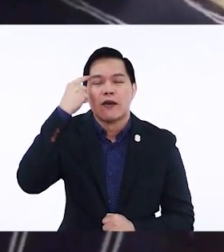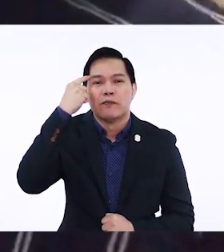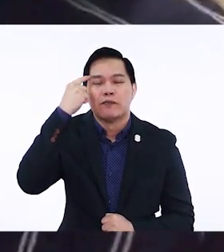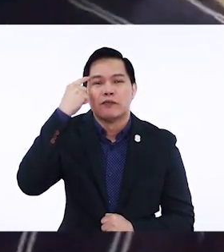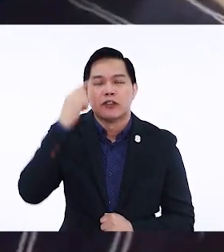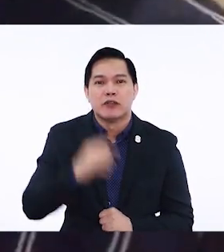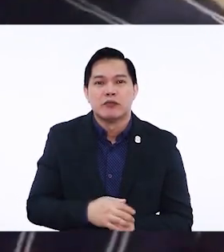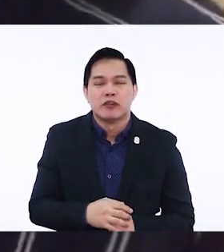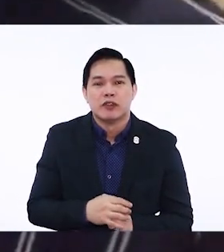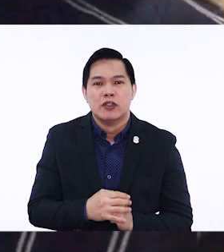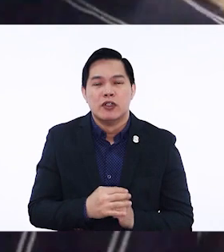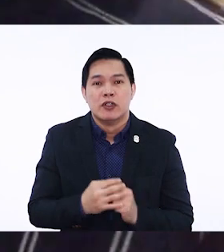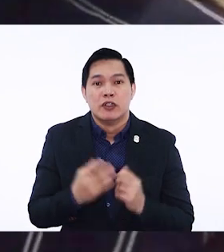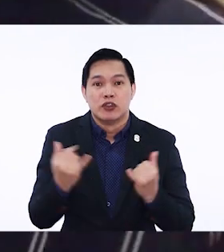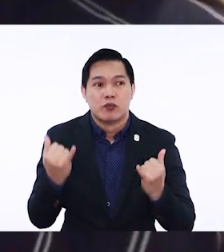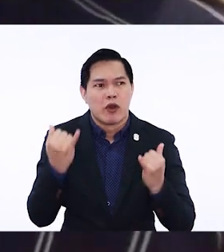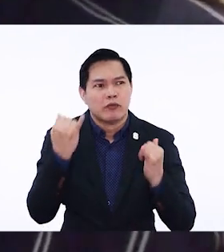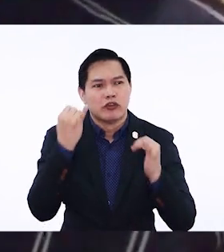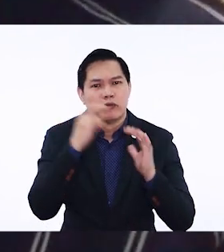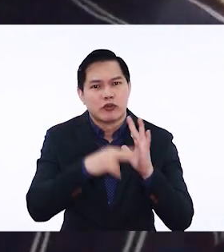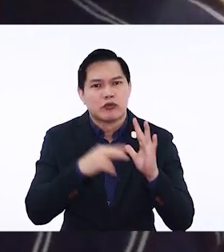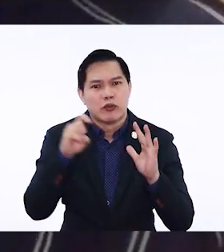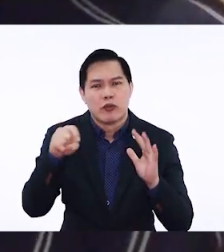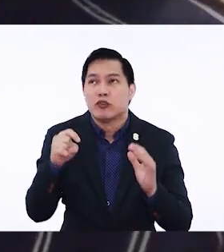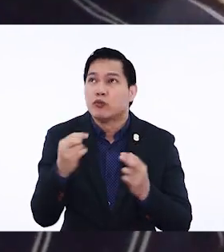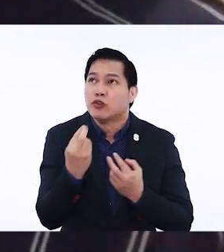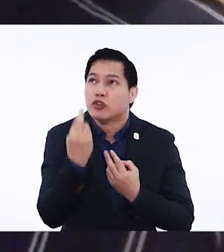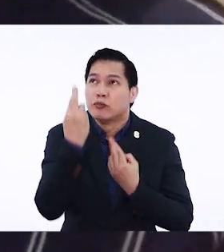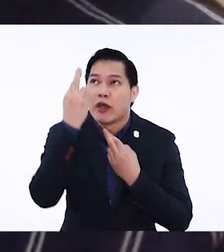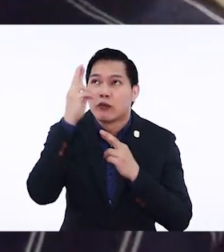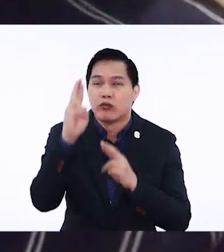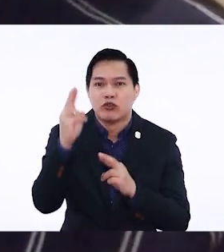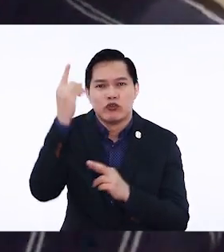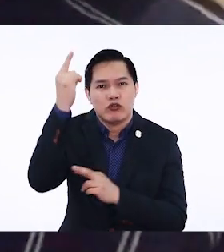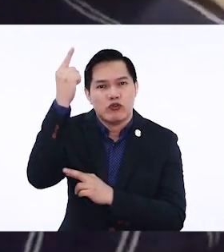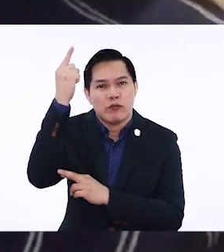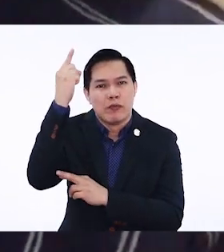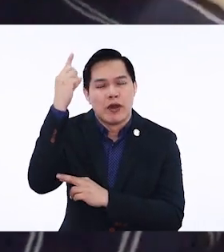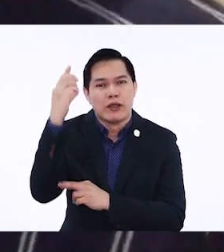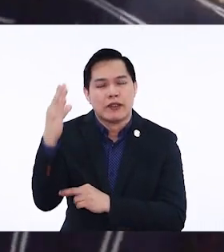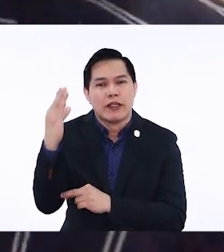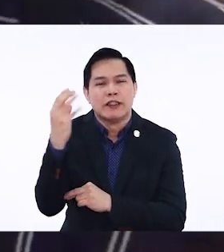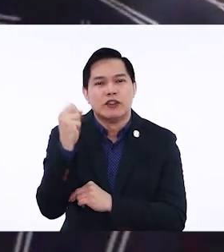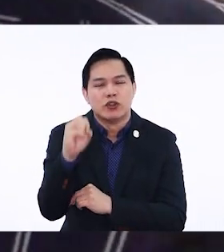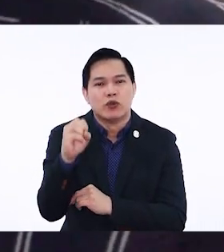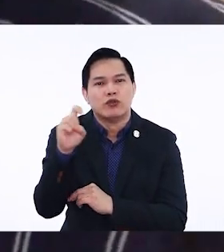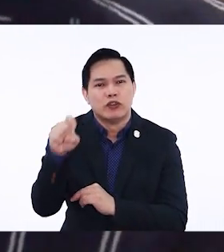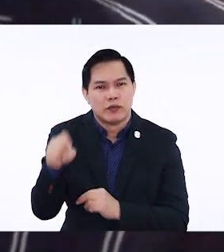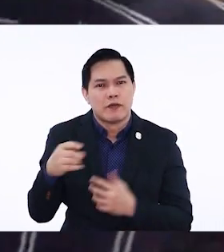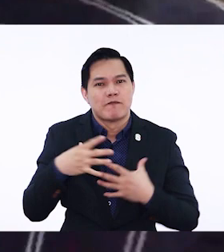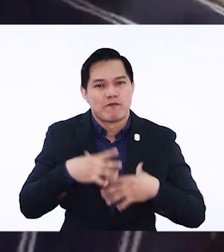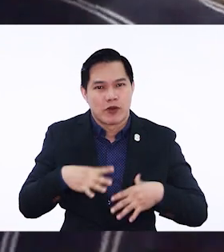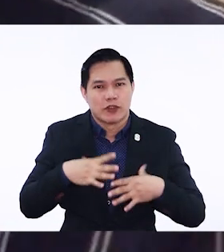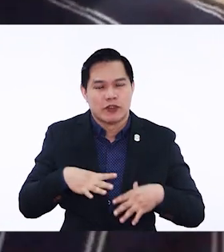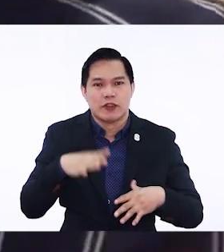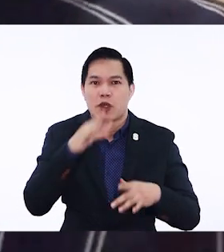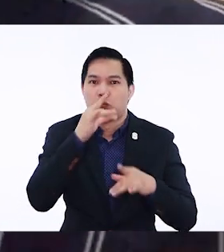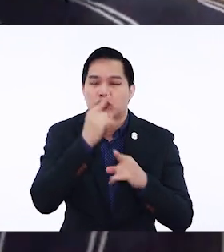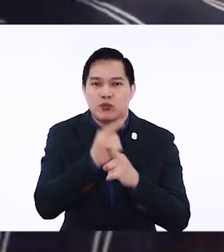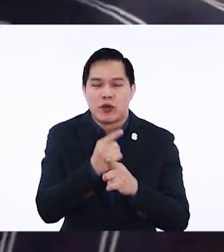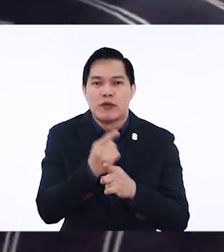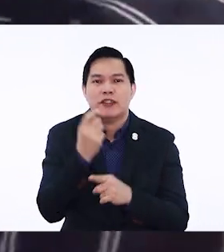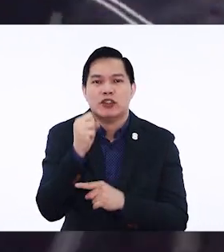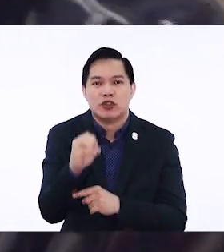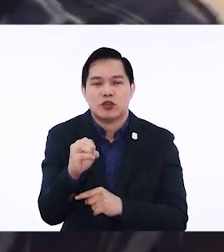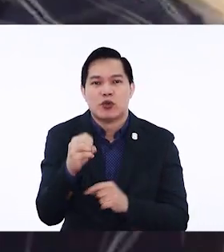with spirituality, we have to be respectful to our Almighty God. So, and that's why we have to dress the way that we do dress in